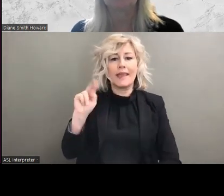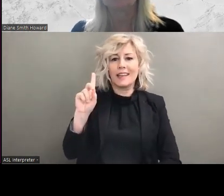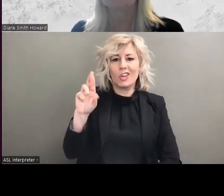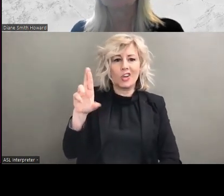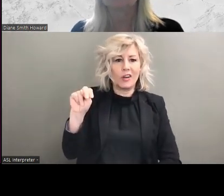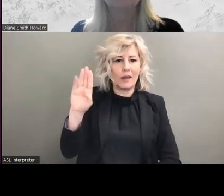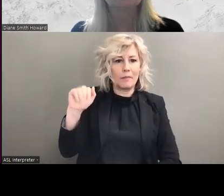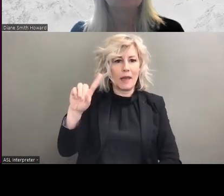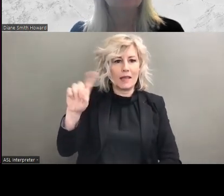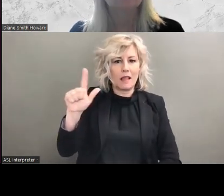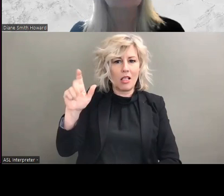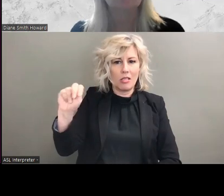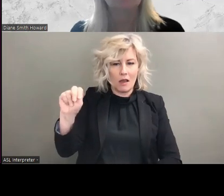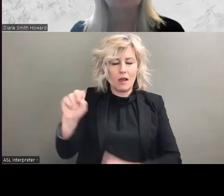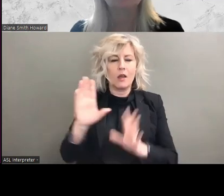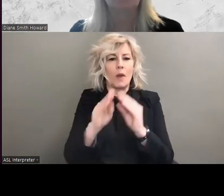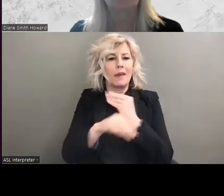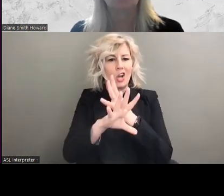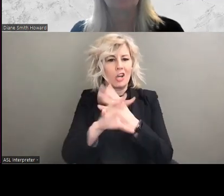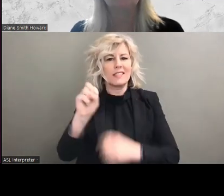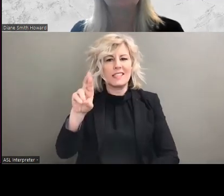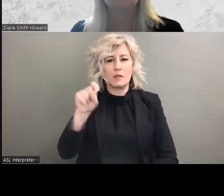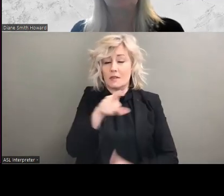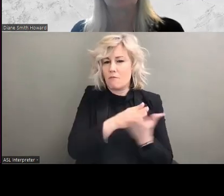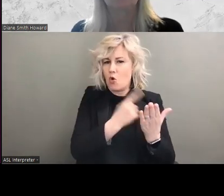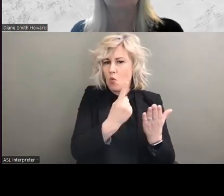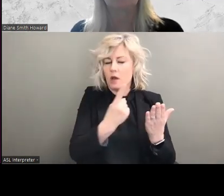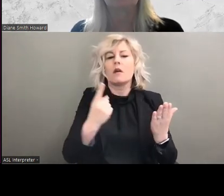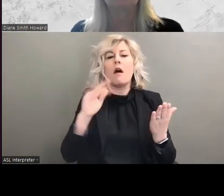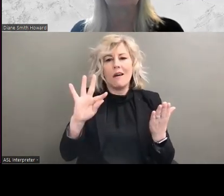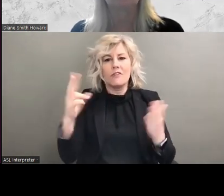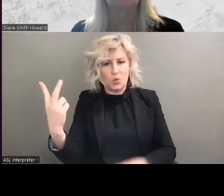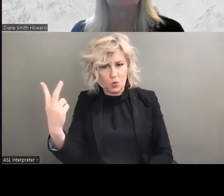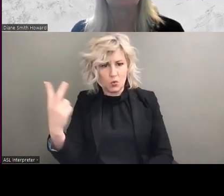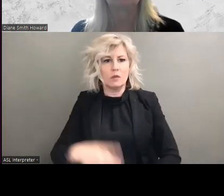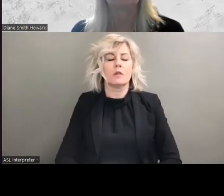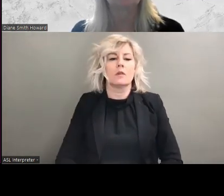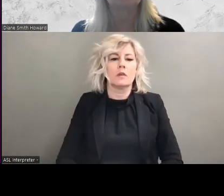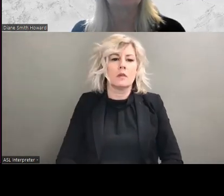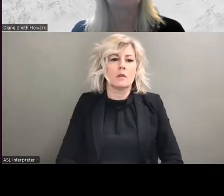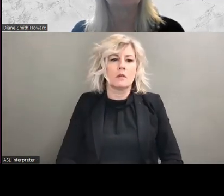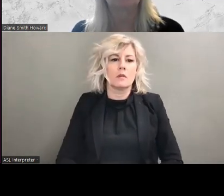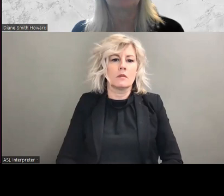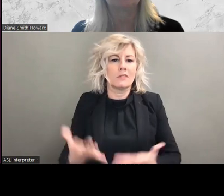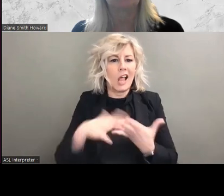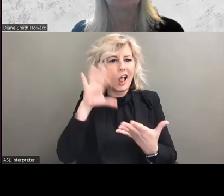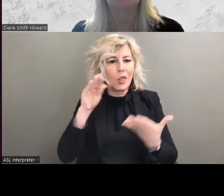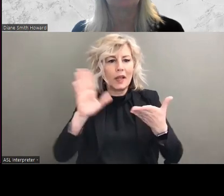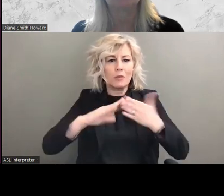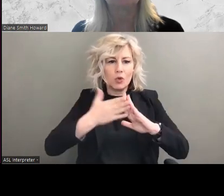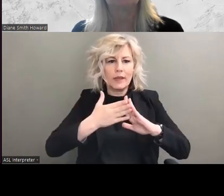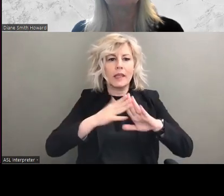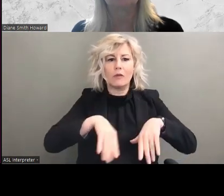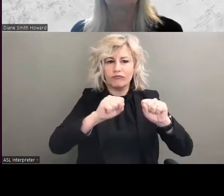Bazelon webinar series. This webinar is part one of a two-part webinar, Learning Community, hosted by NDRN